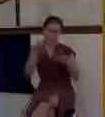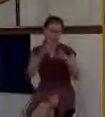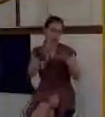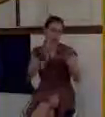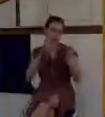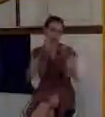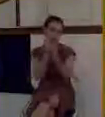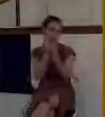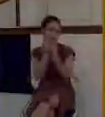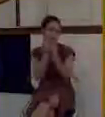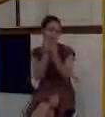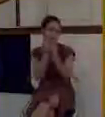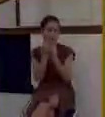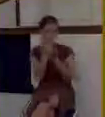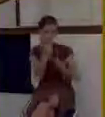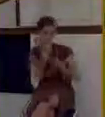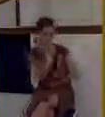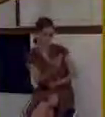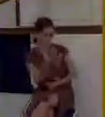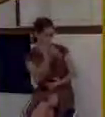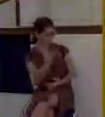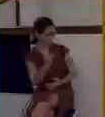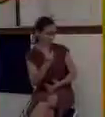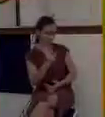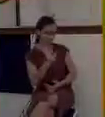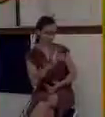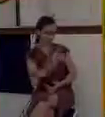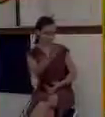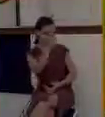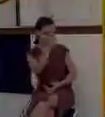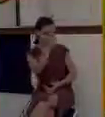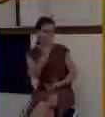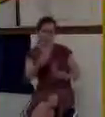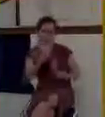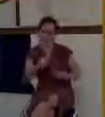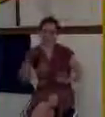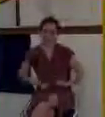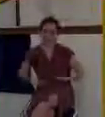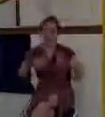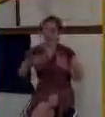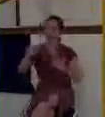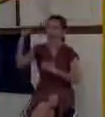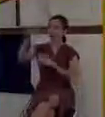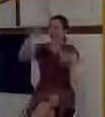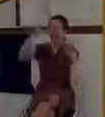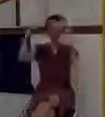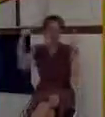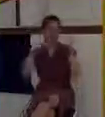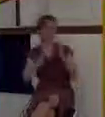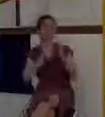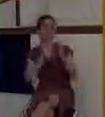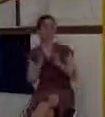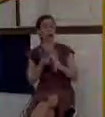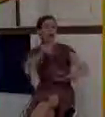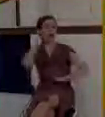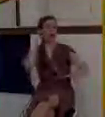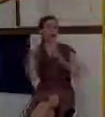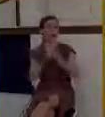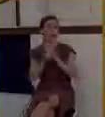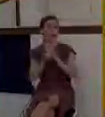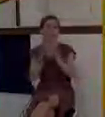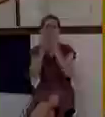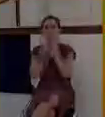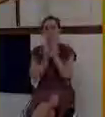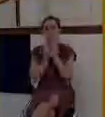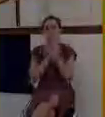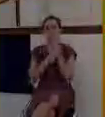your fathers, and they're alive here in heaven, which means that we will keep our identities. We will know each other. In fact, we will know